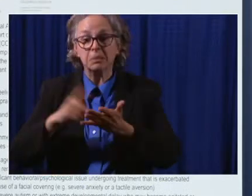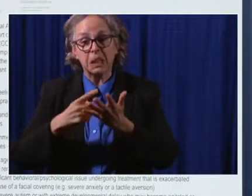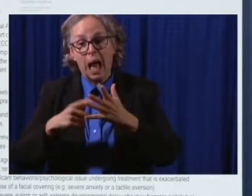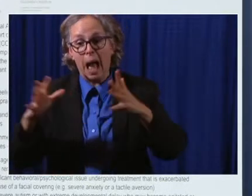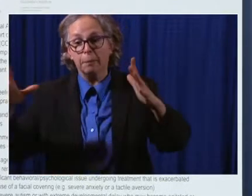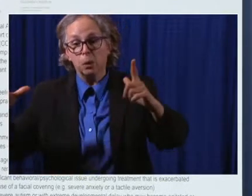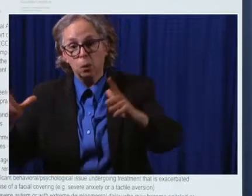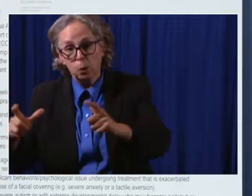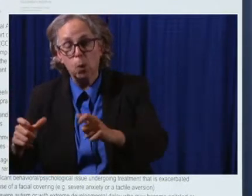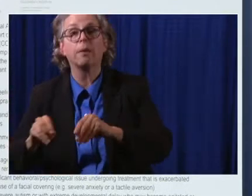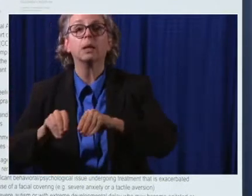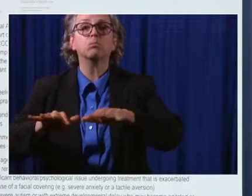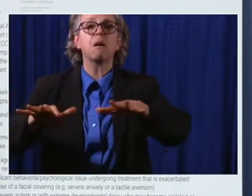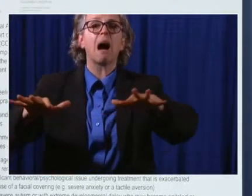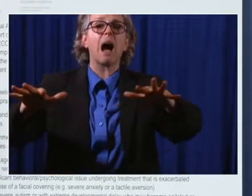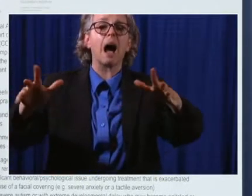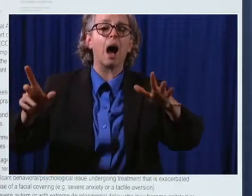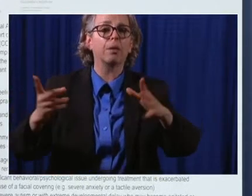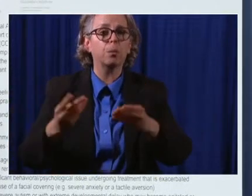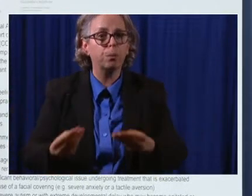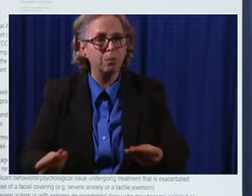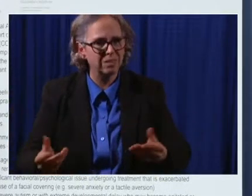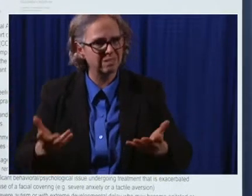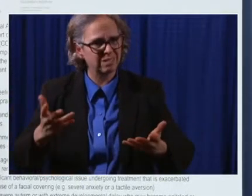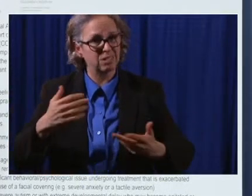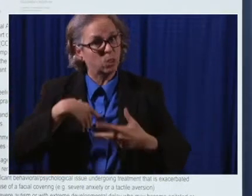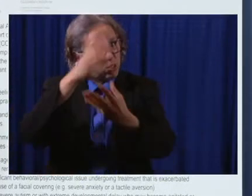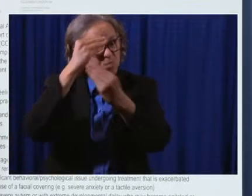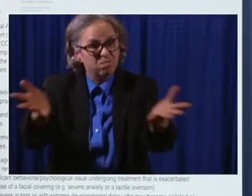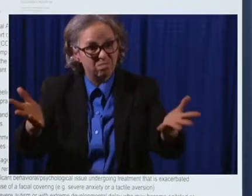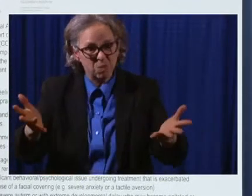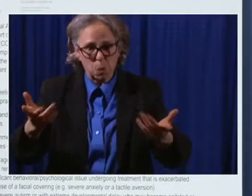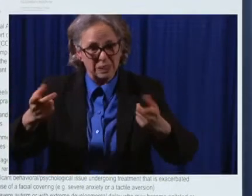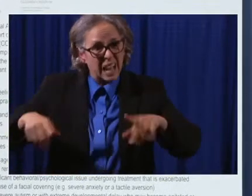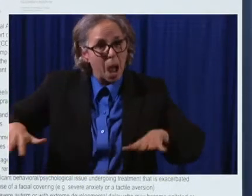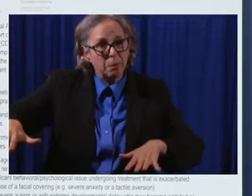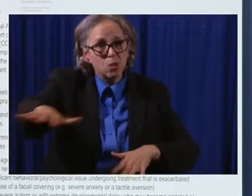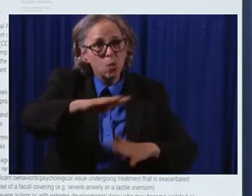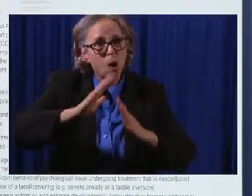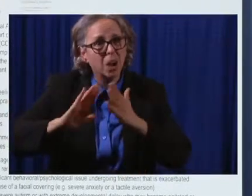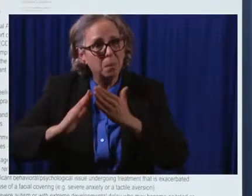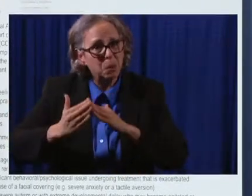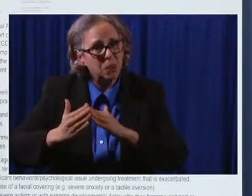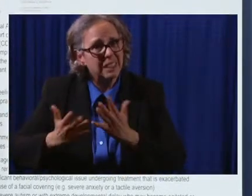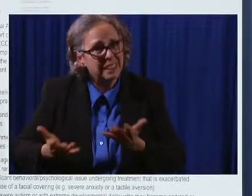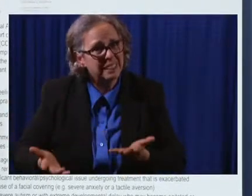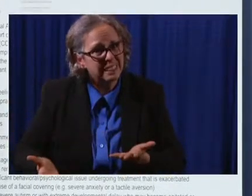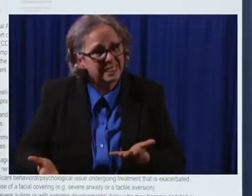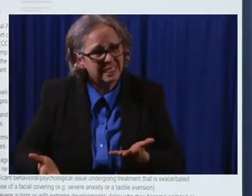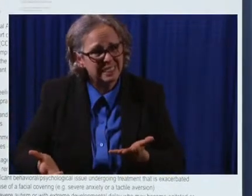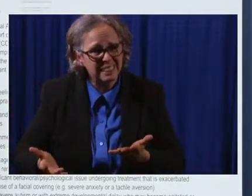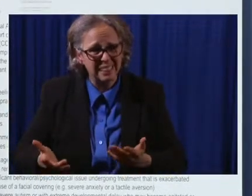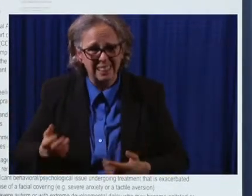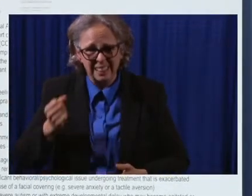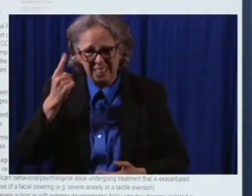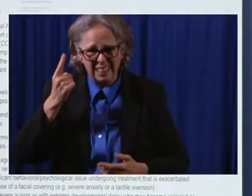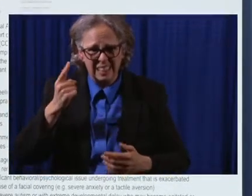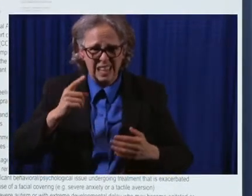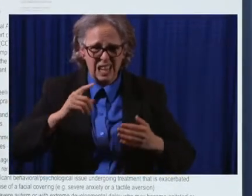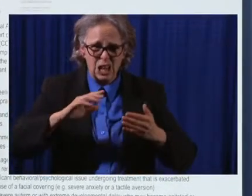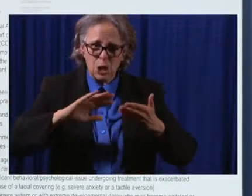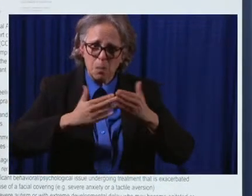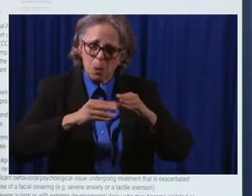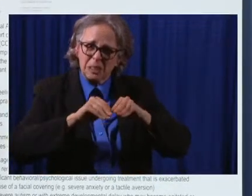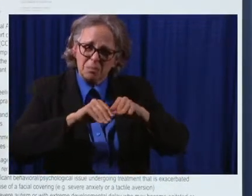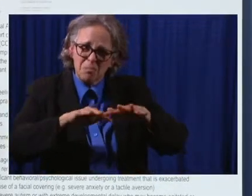about what's going on in your community. And when the community spread changes, the school reality will change with